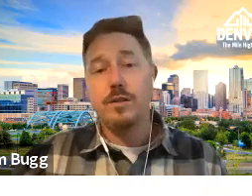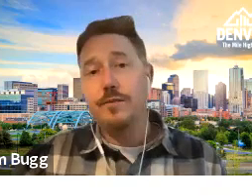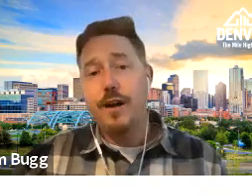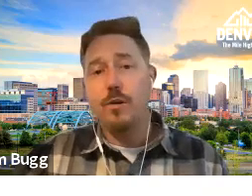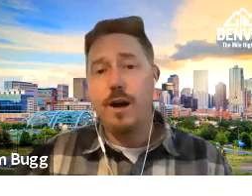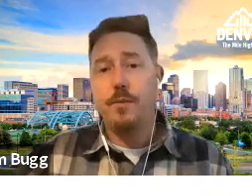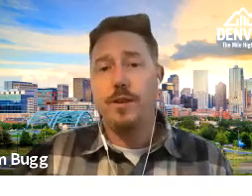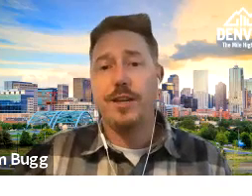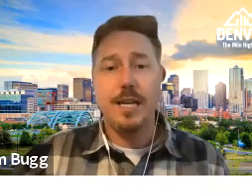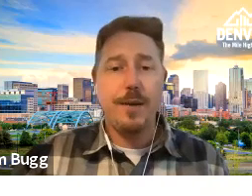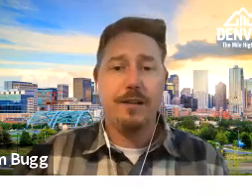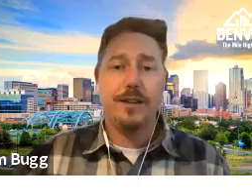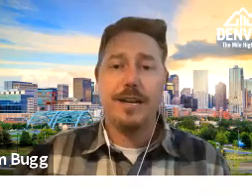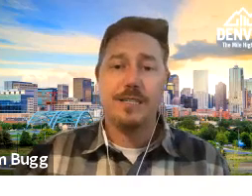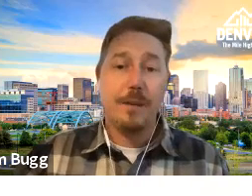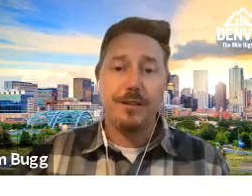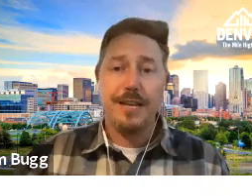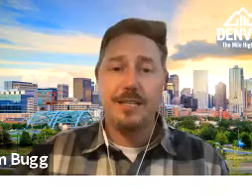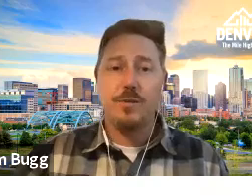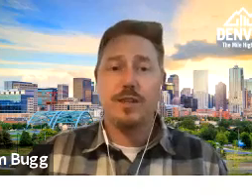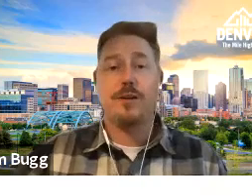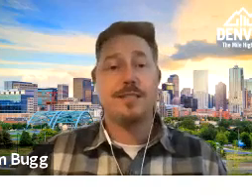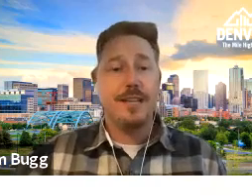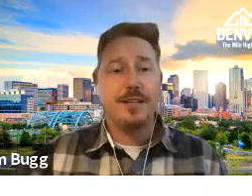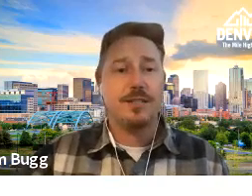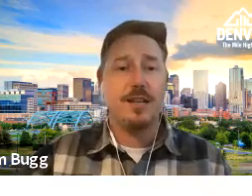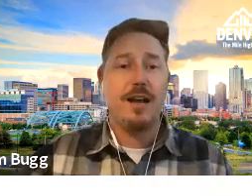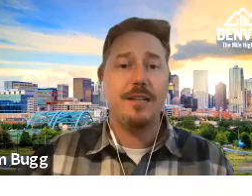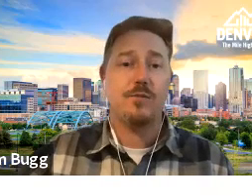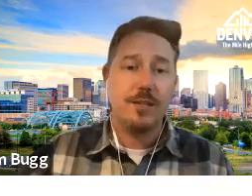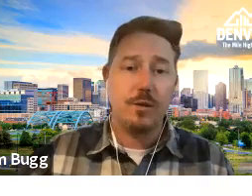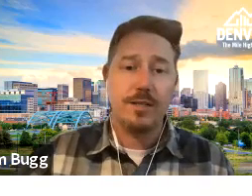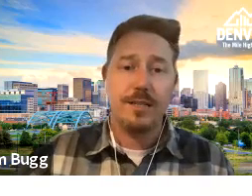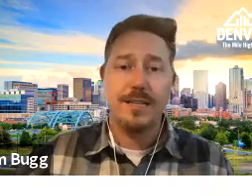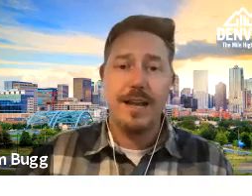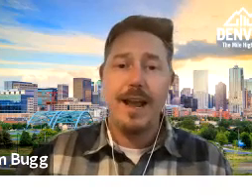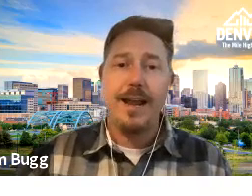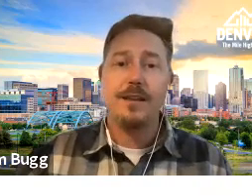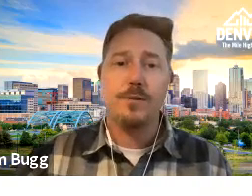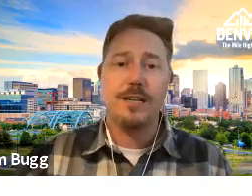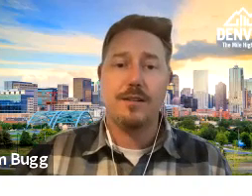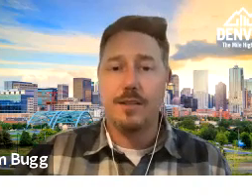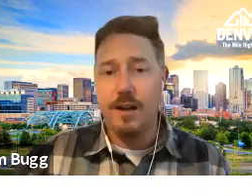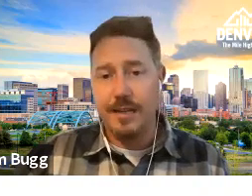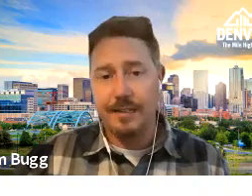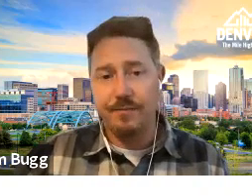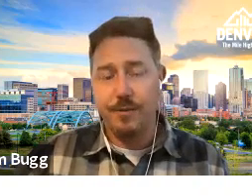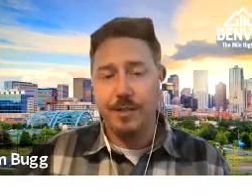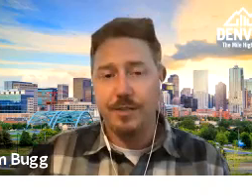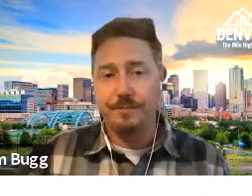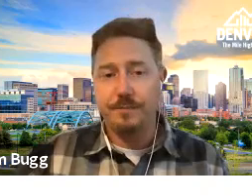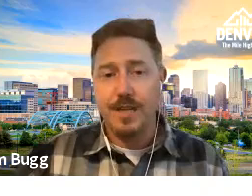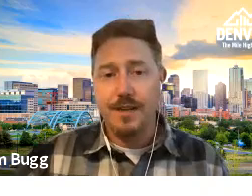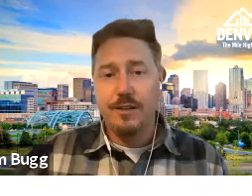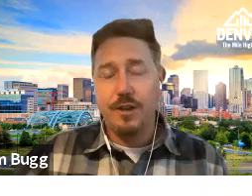will also follow up with an email in the next couple of days with the presentation slides, resources, and the presenter's contact